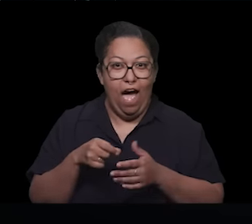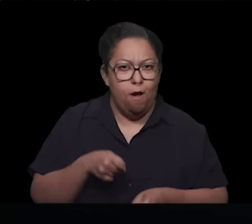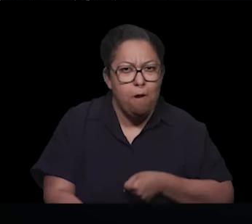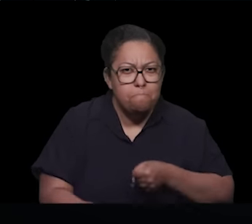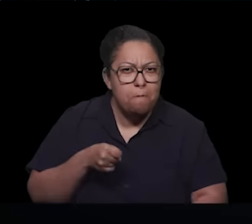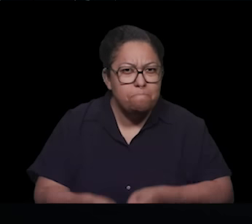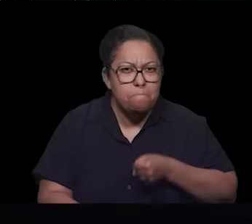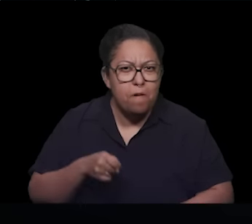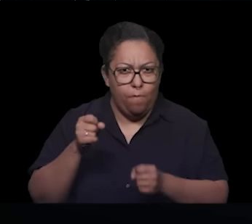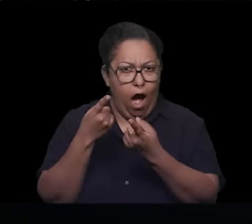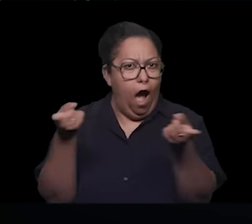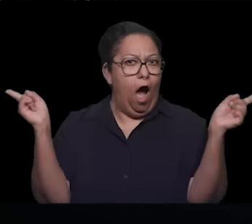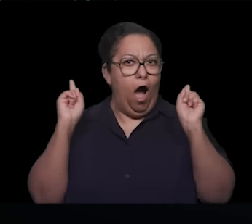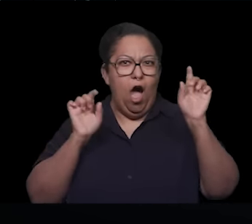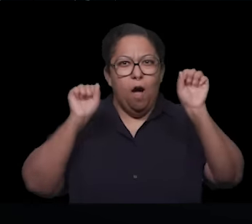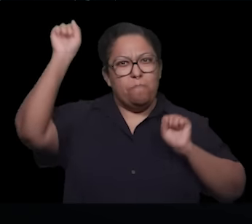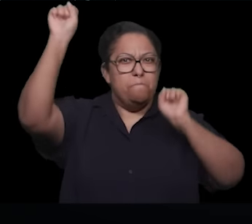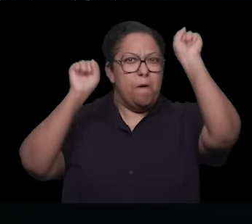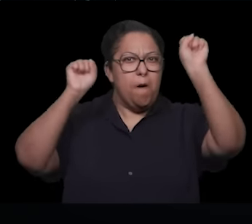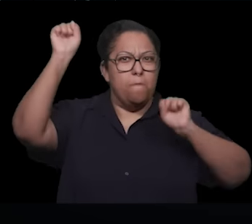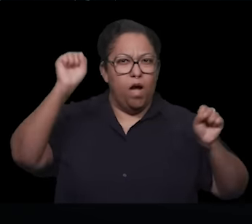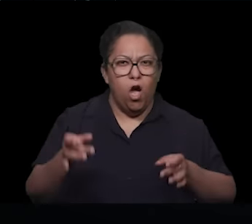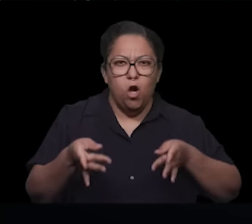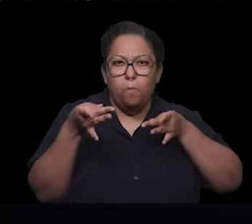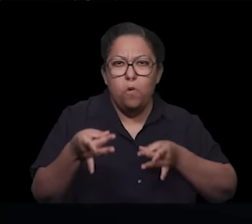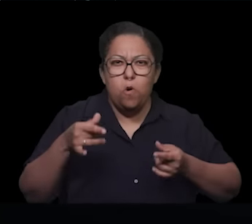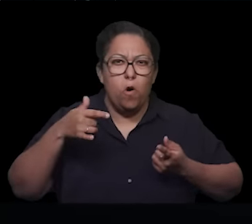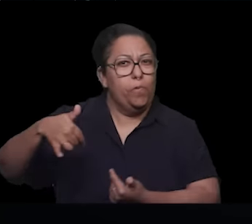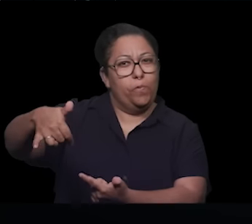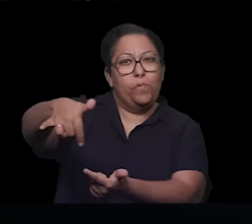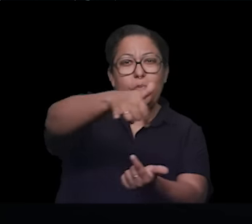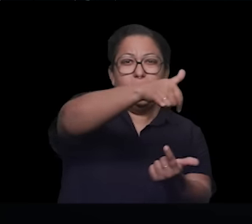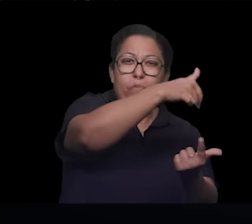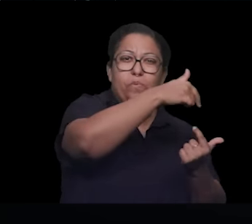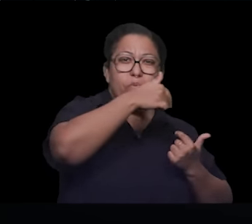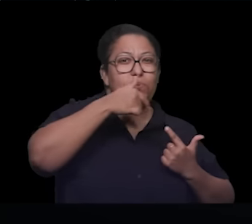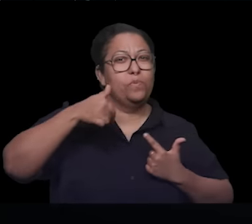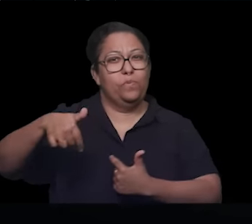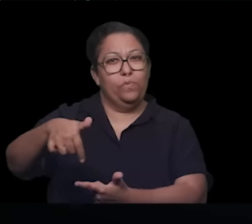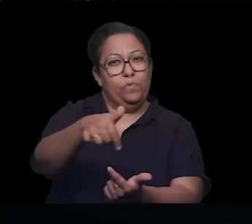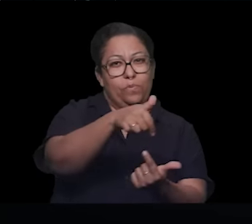They punch at the ground as men around them throw their arms in the air, then many of the dancers spin gracefully.